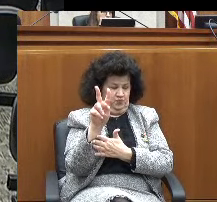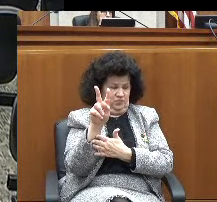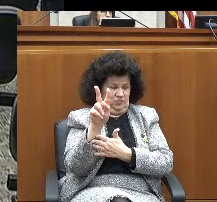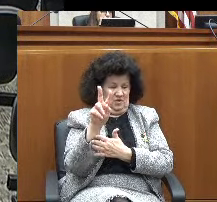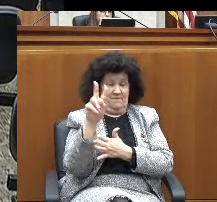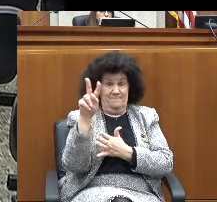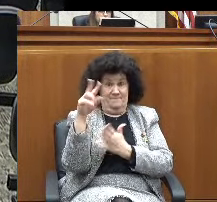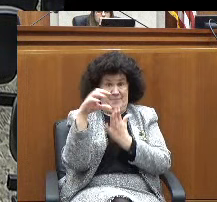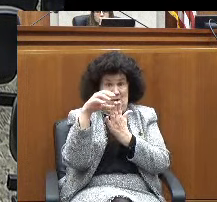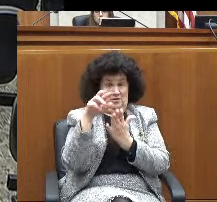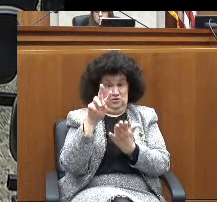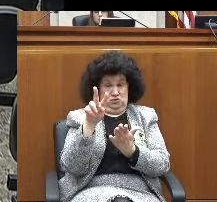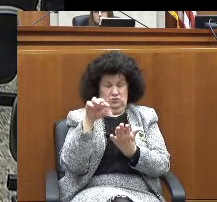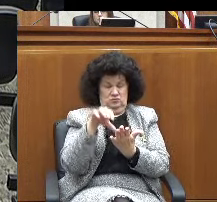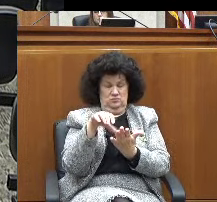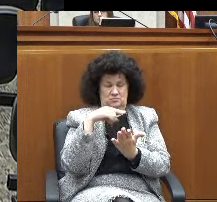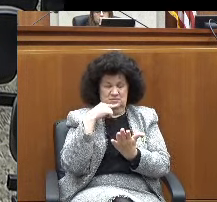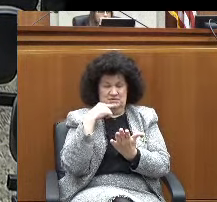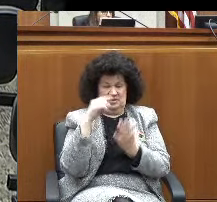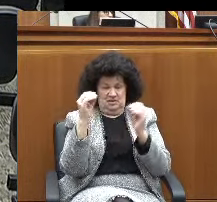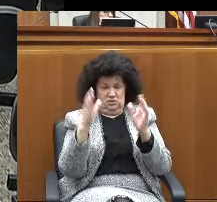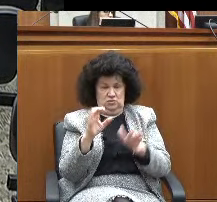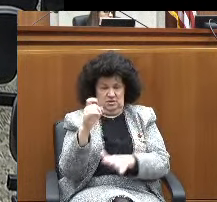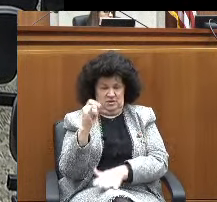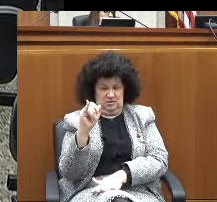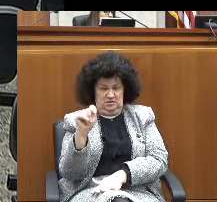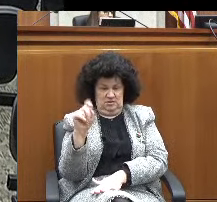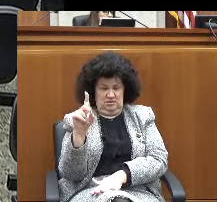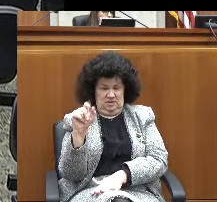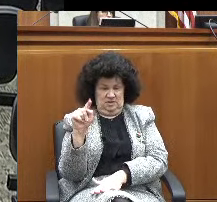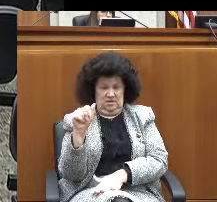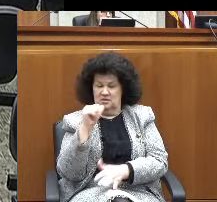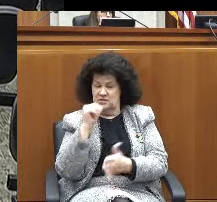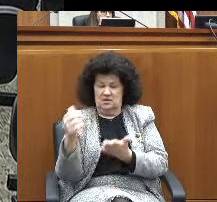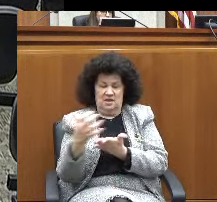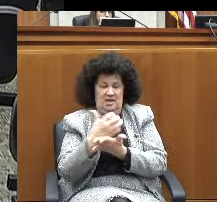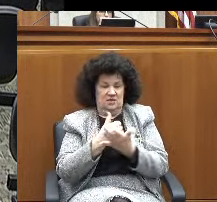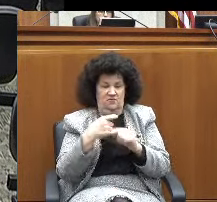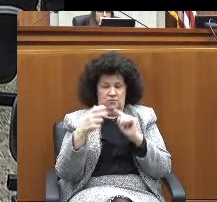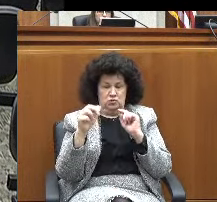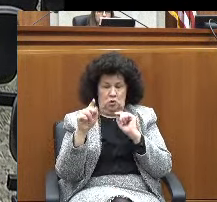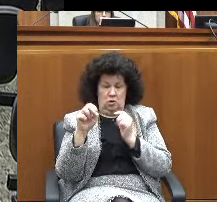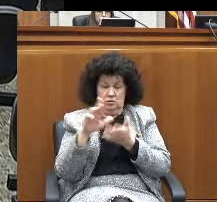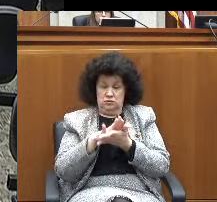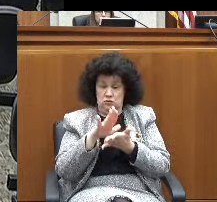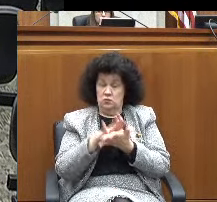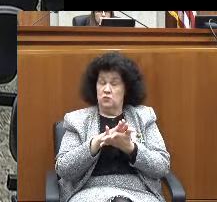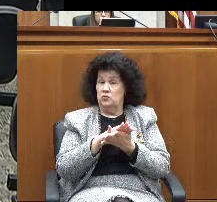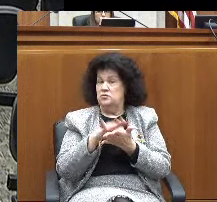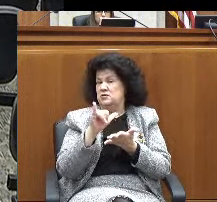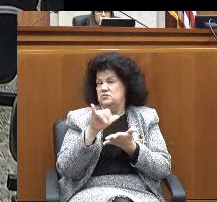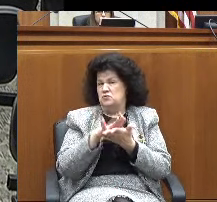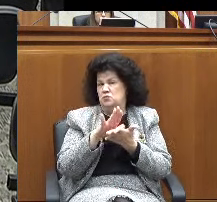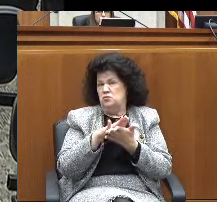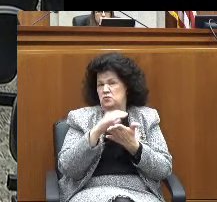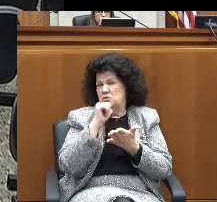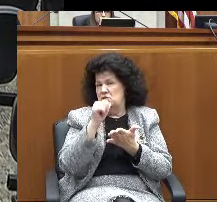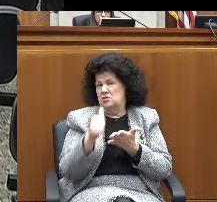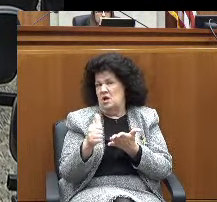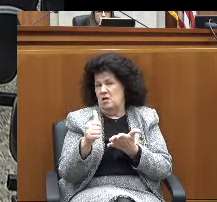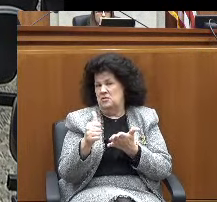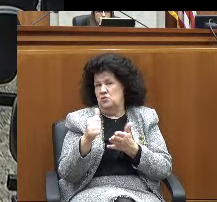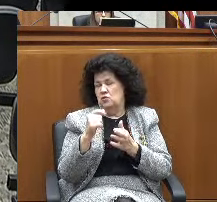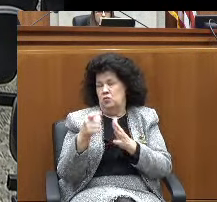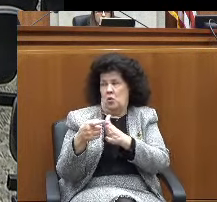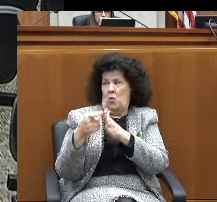second paragraph, it says, "A teacher exit data was not collected from charter schools, because those schools are not required to report this